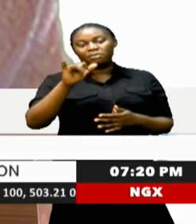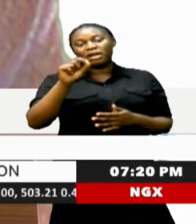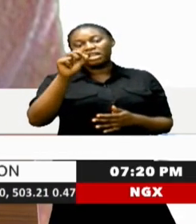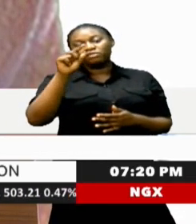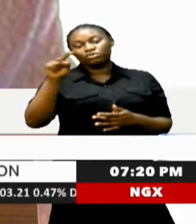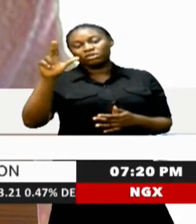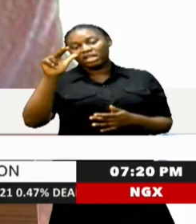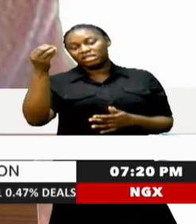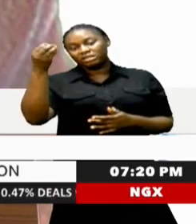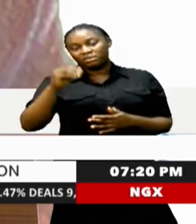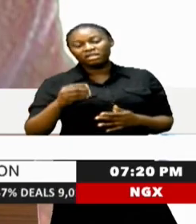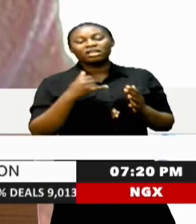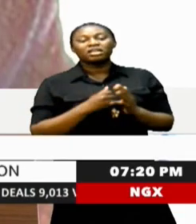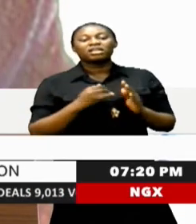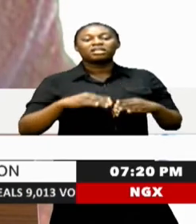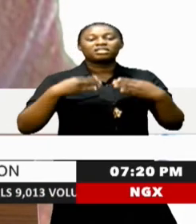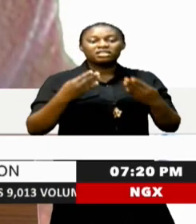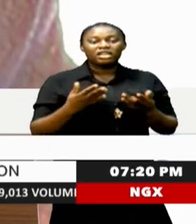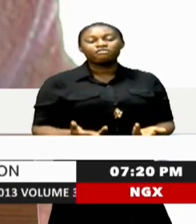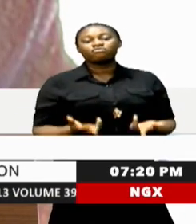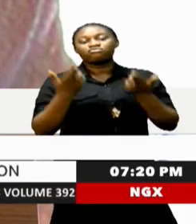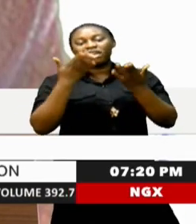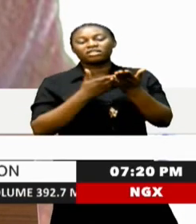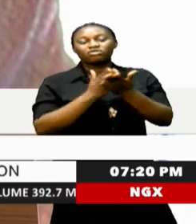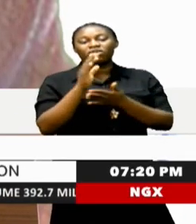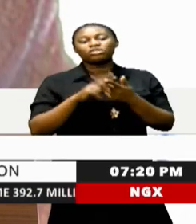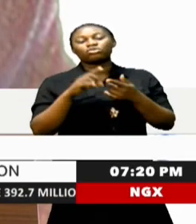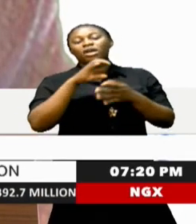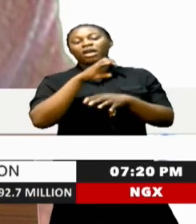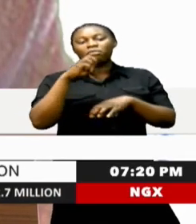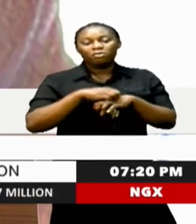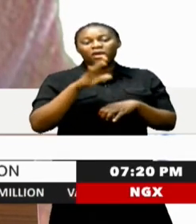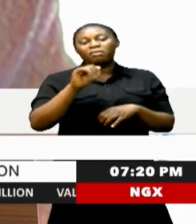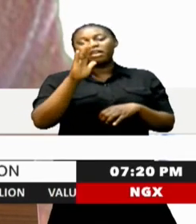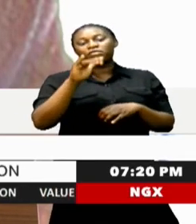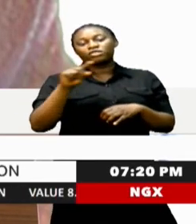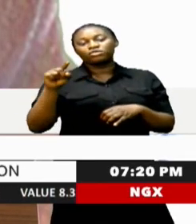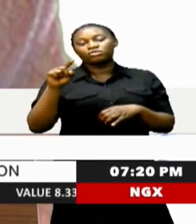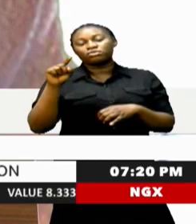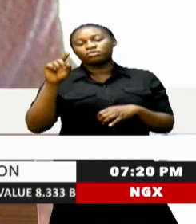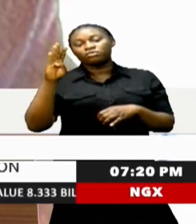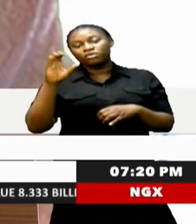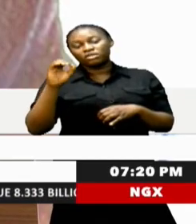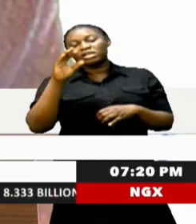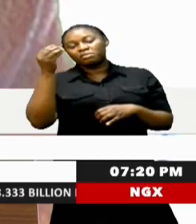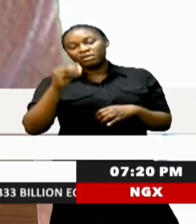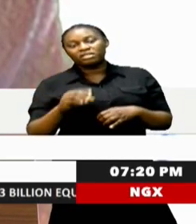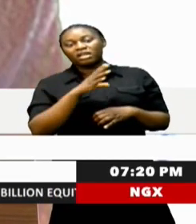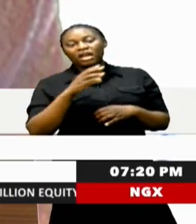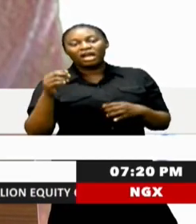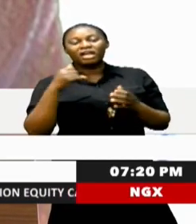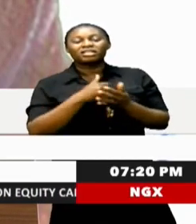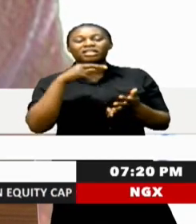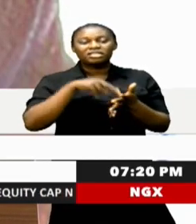13%. It can give rise to employment by 15 to 40% and expand its exports